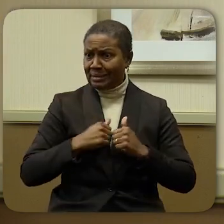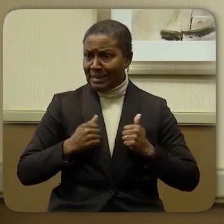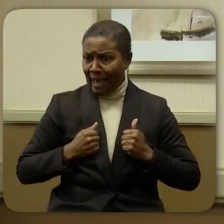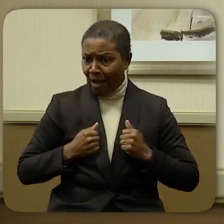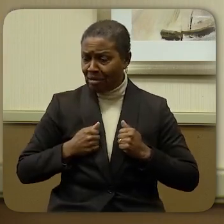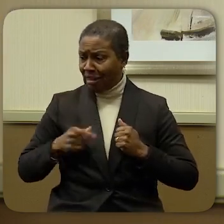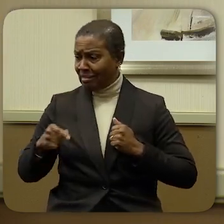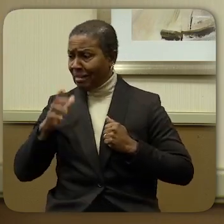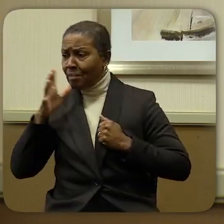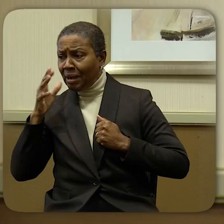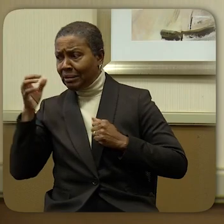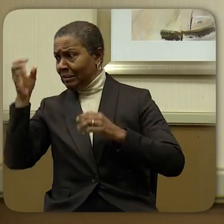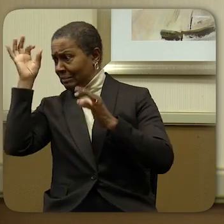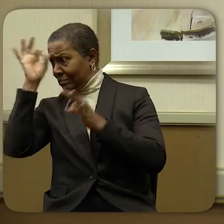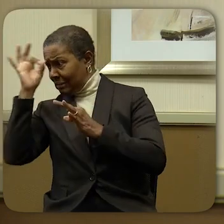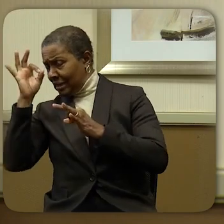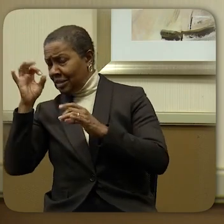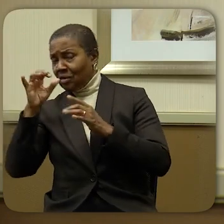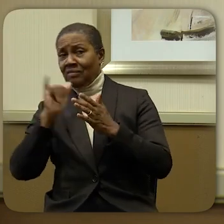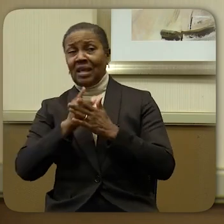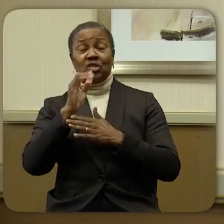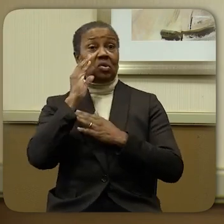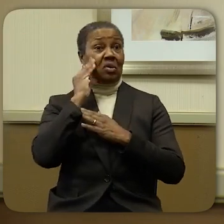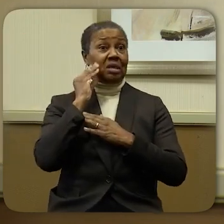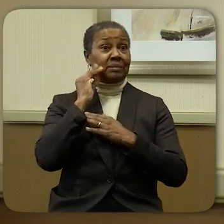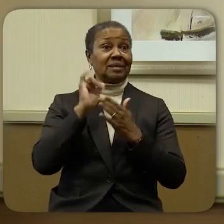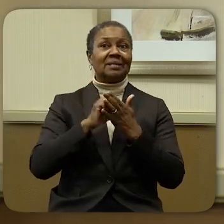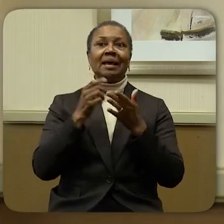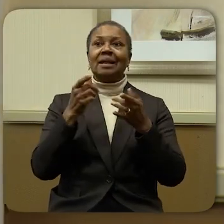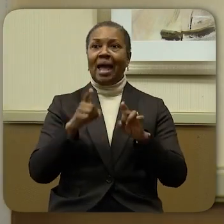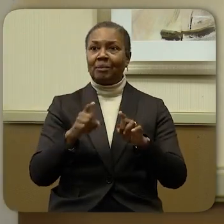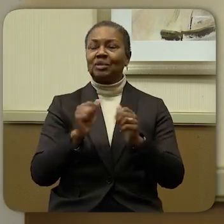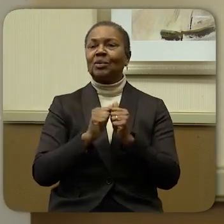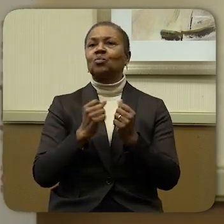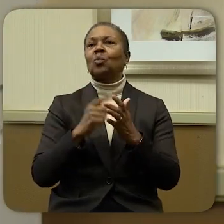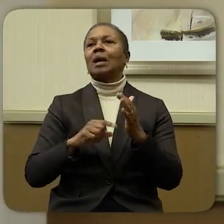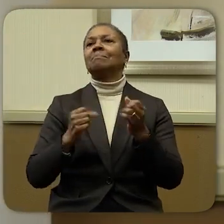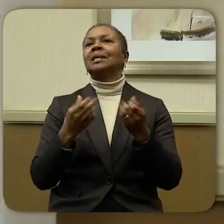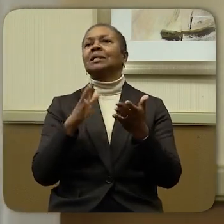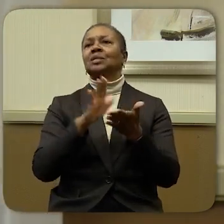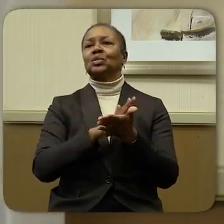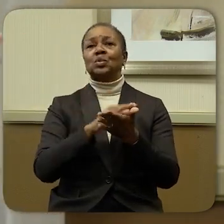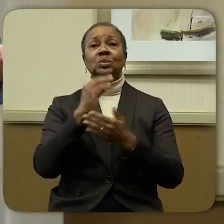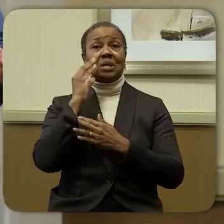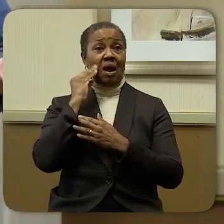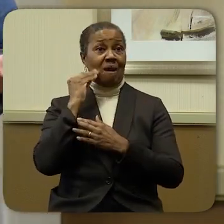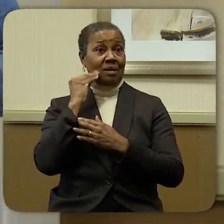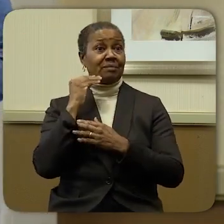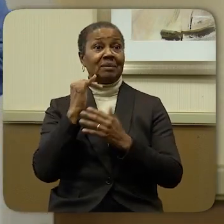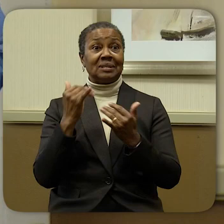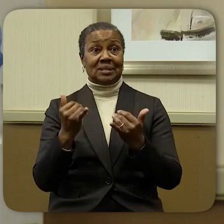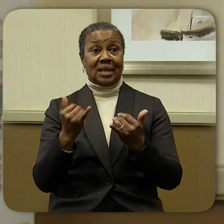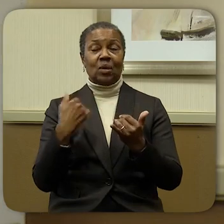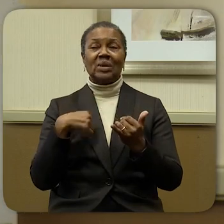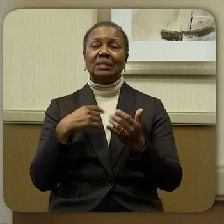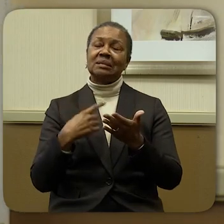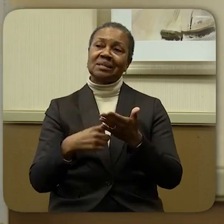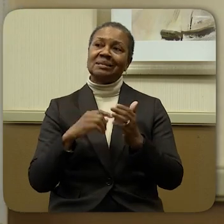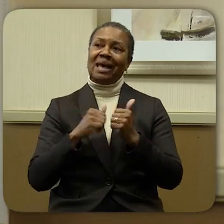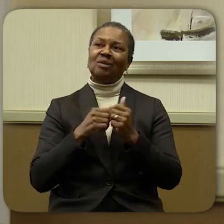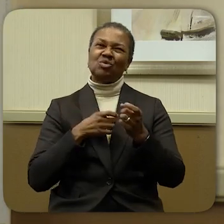if that's your experience, you are within the norm of what a lot of schools are dealing with, so we can talk about how we begin to navigate